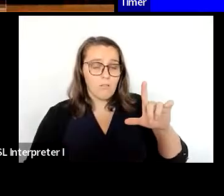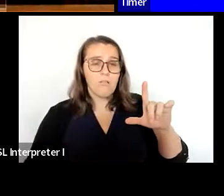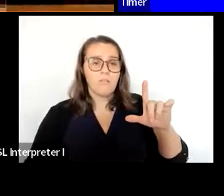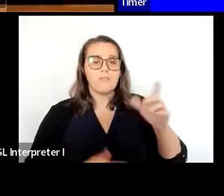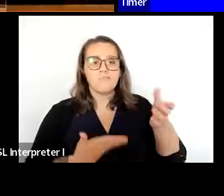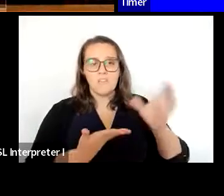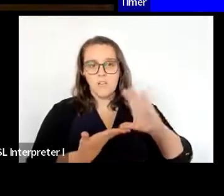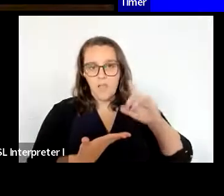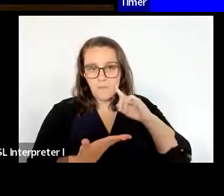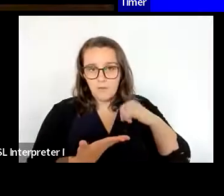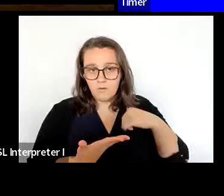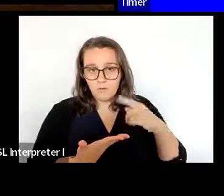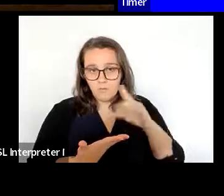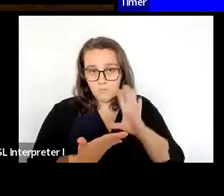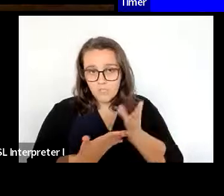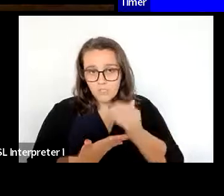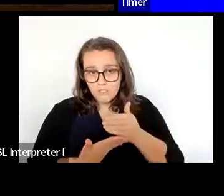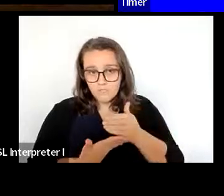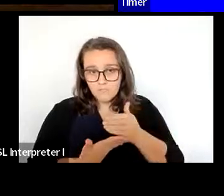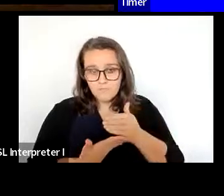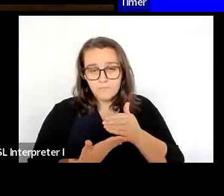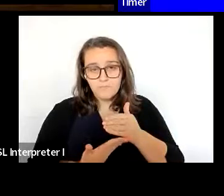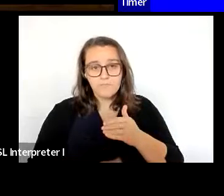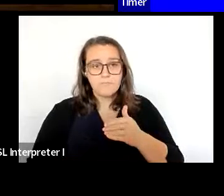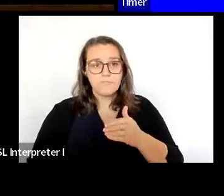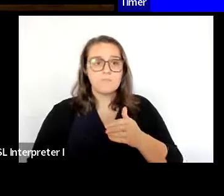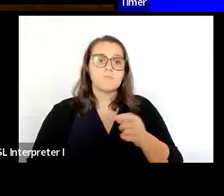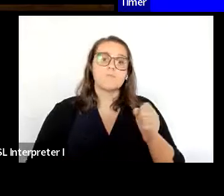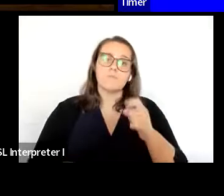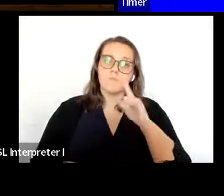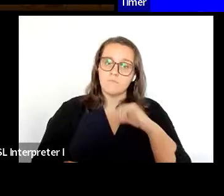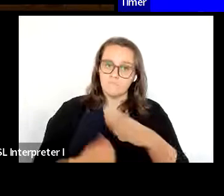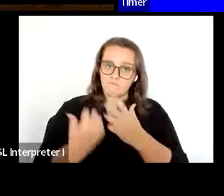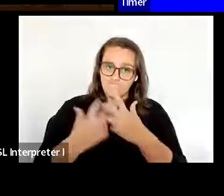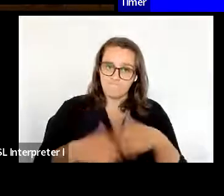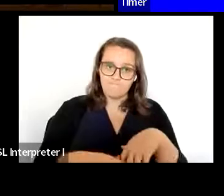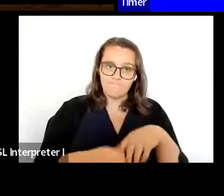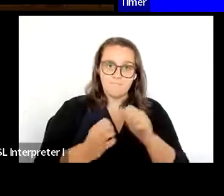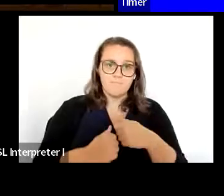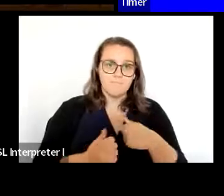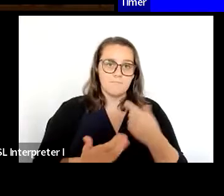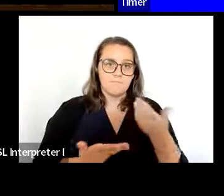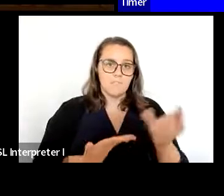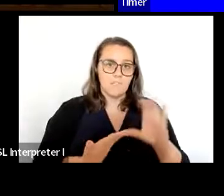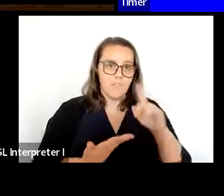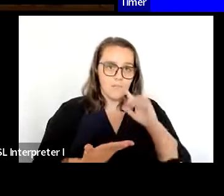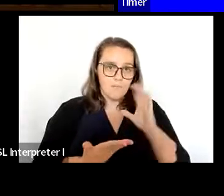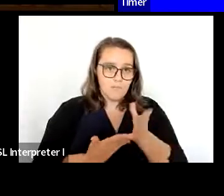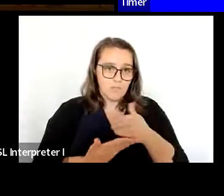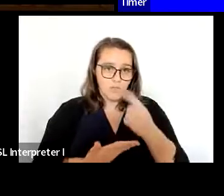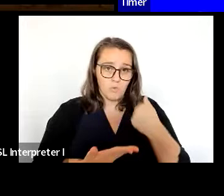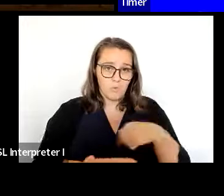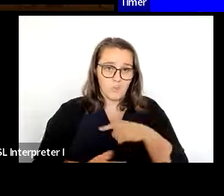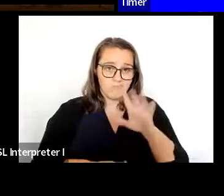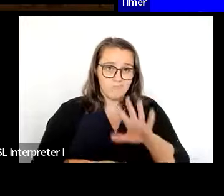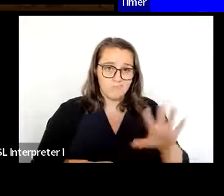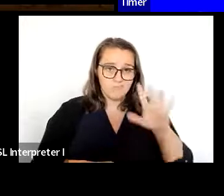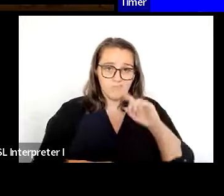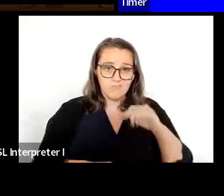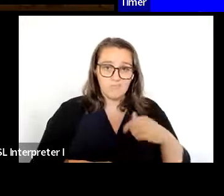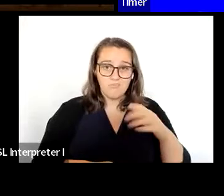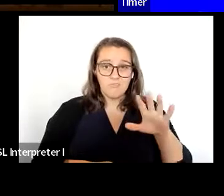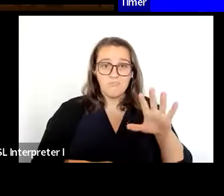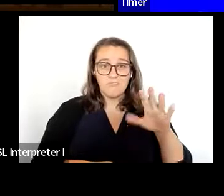Councilmember Allen, yes, it does align. As you'll recall, we got $5 million annually for that type of work.